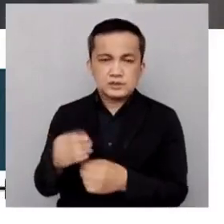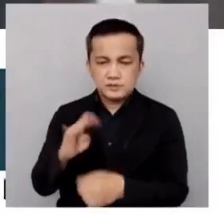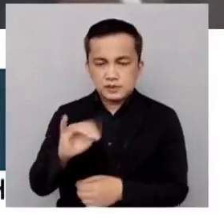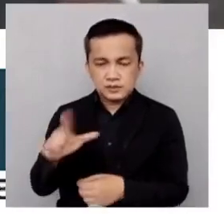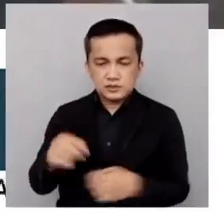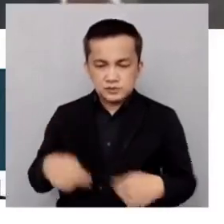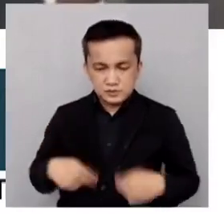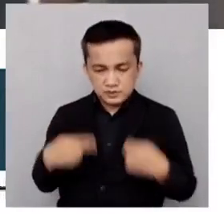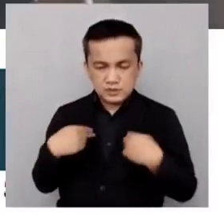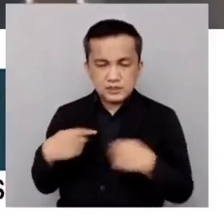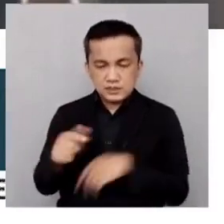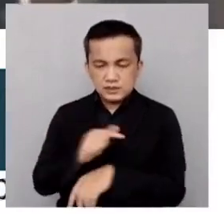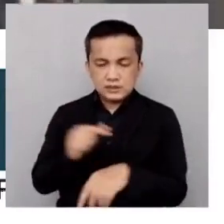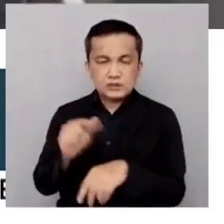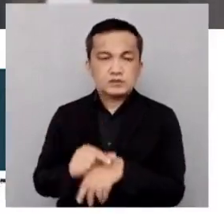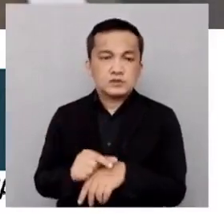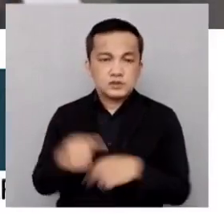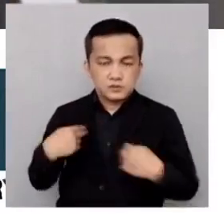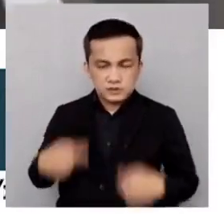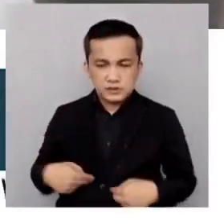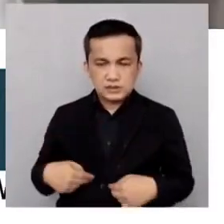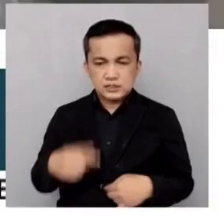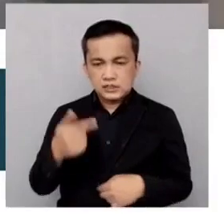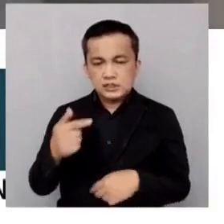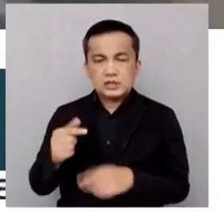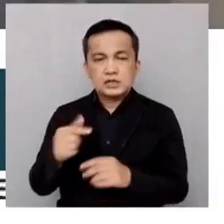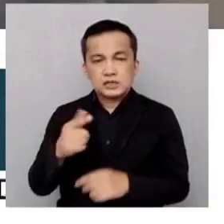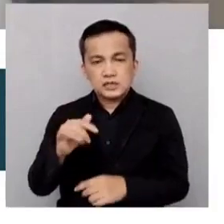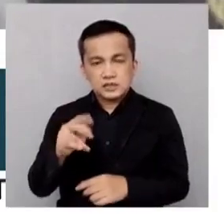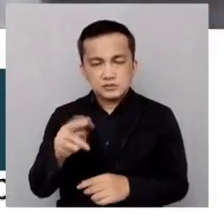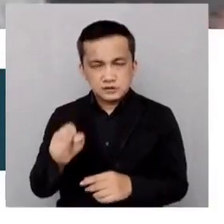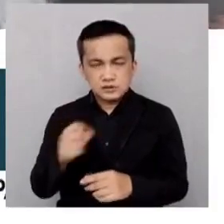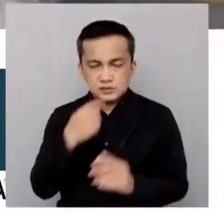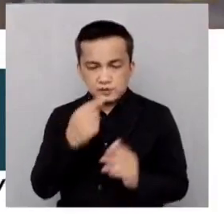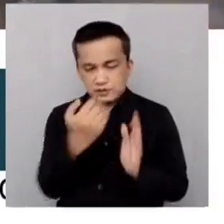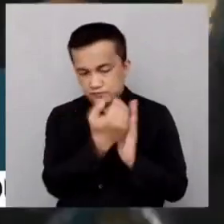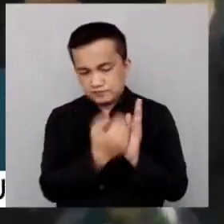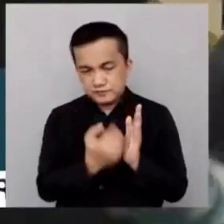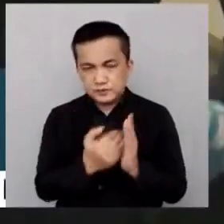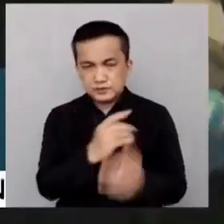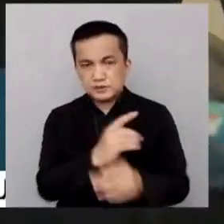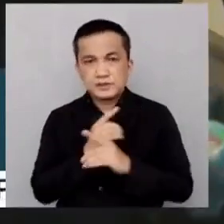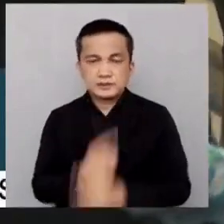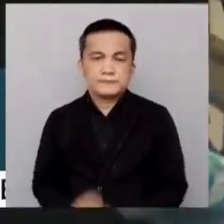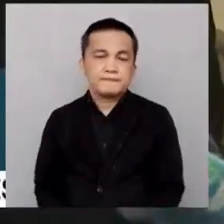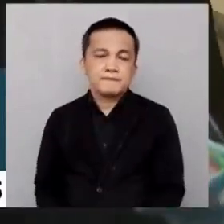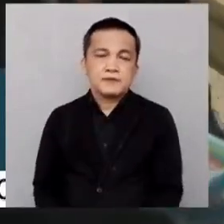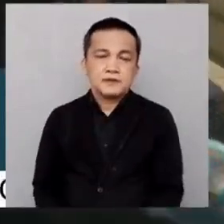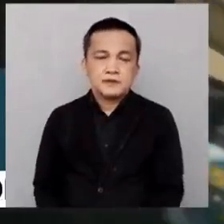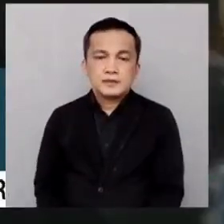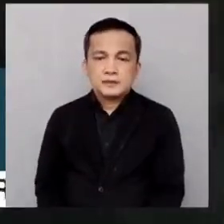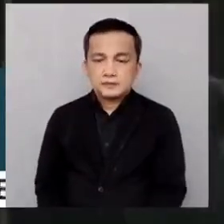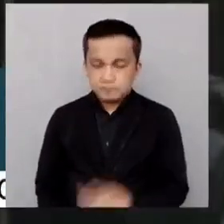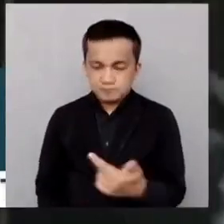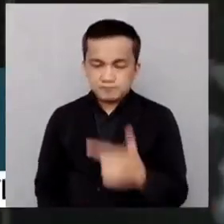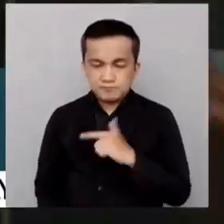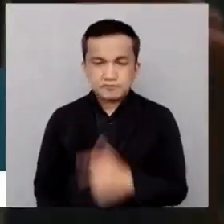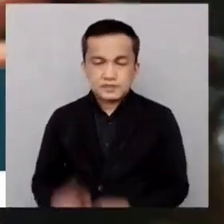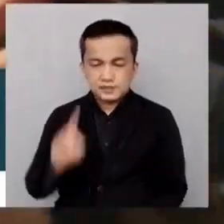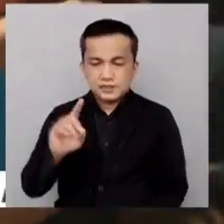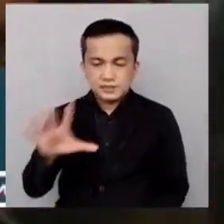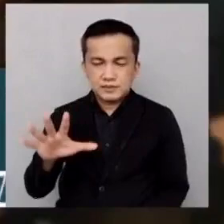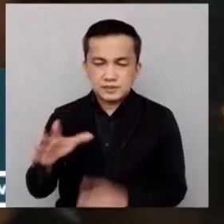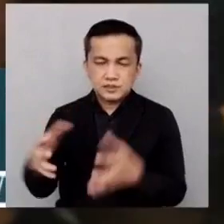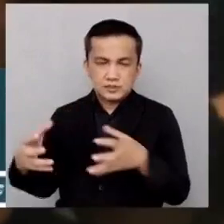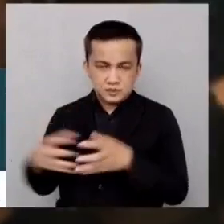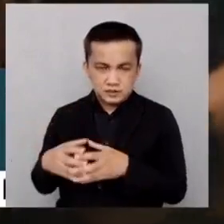humanitarian grounds was cited by the defense at the camp of Senator Dayo de Lima. De Lima's camp also says the bail petition denial